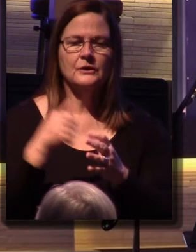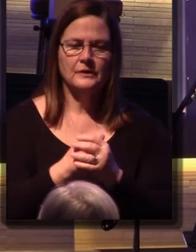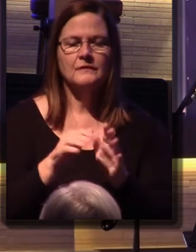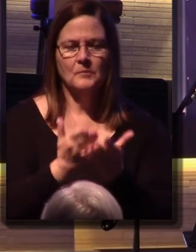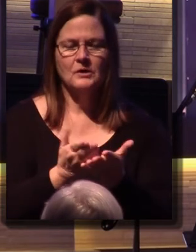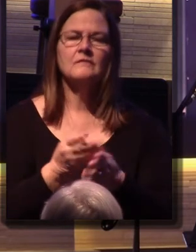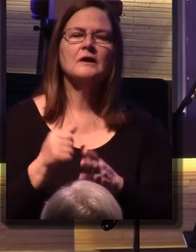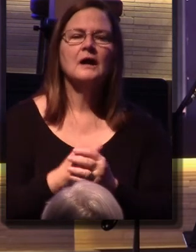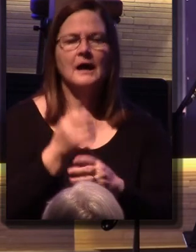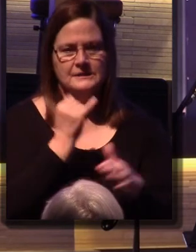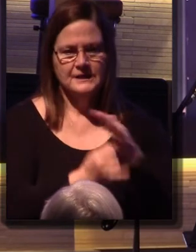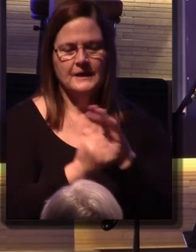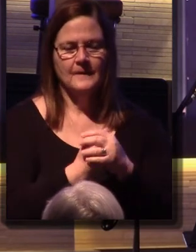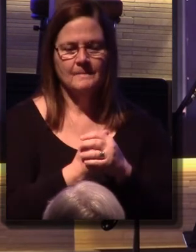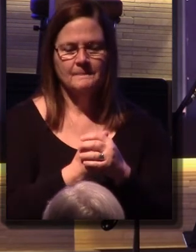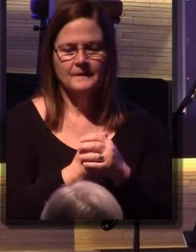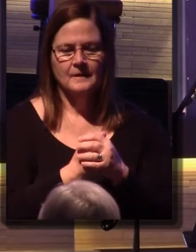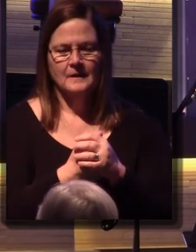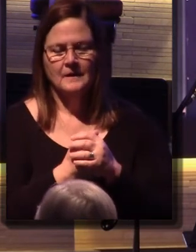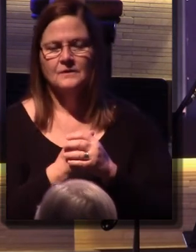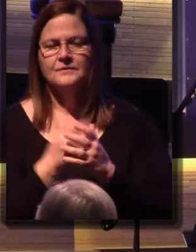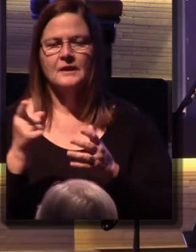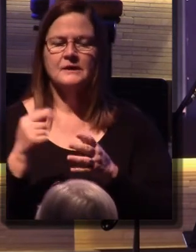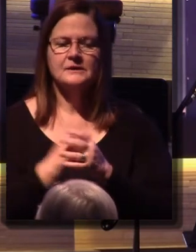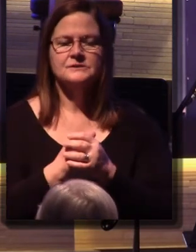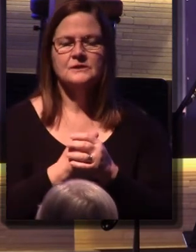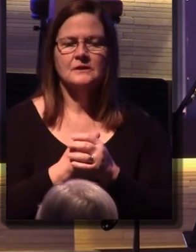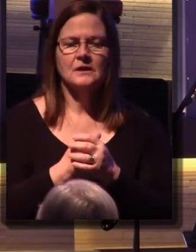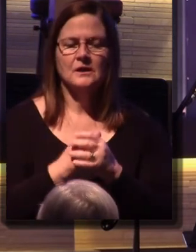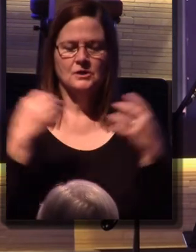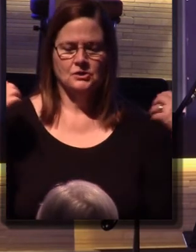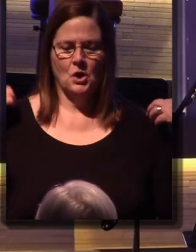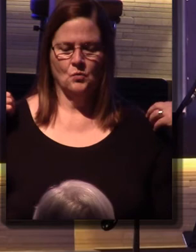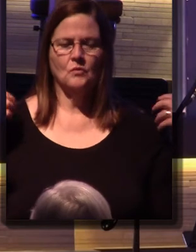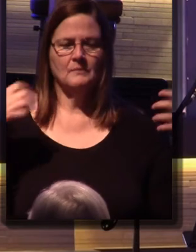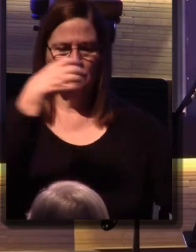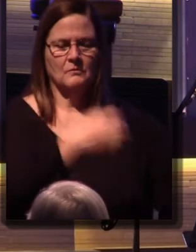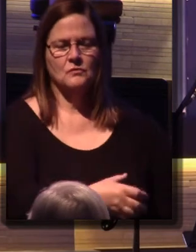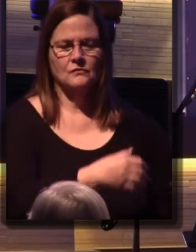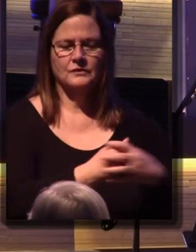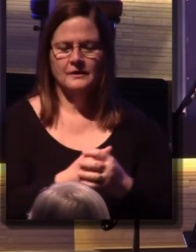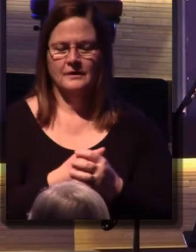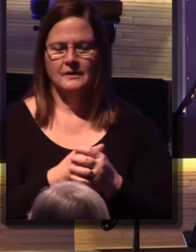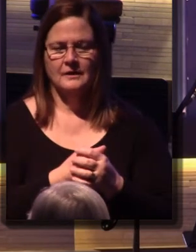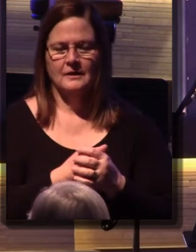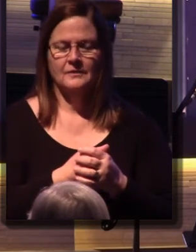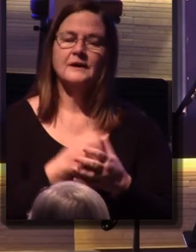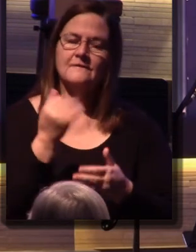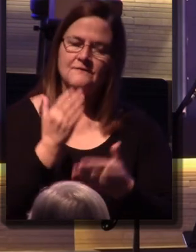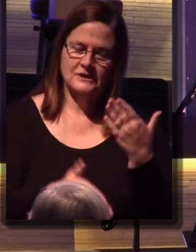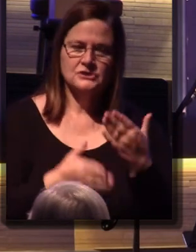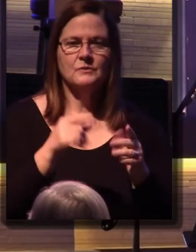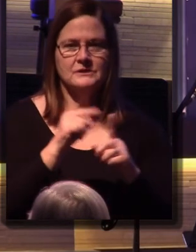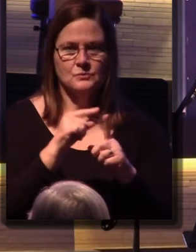that's described for us later in the book of Isaiah. Then his yoke will be removed from them and his burdens removed from their shoulder.